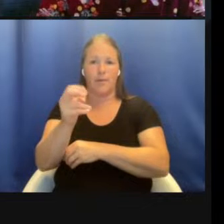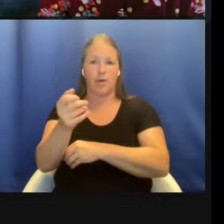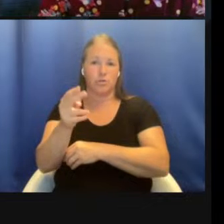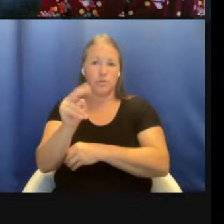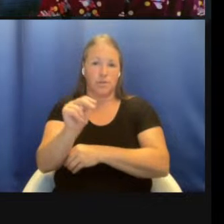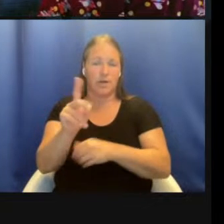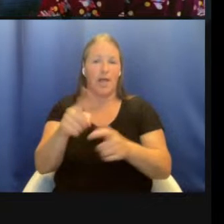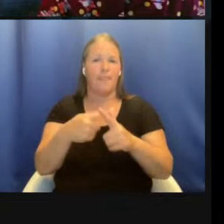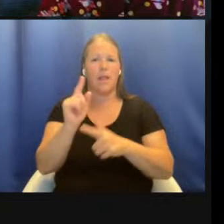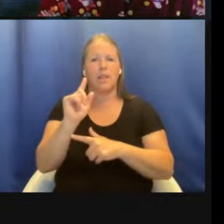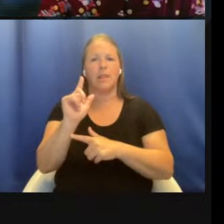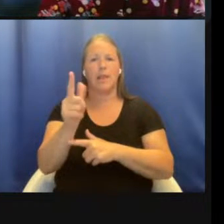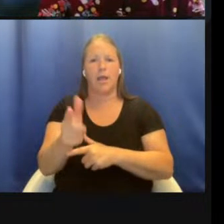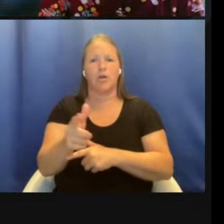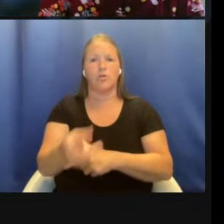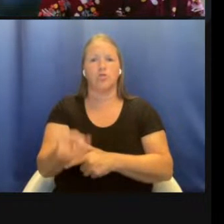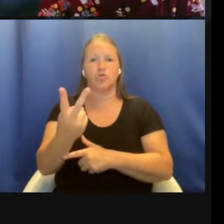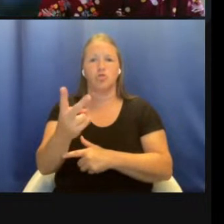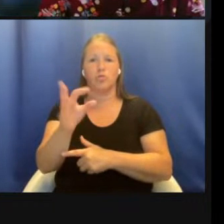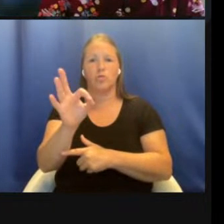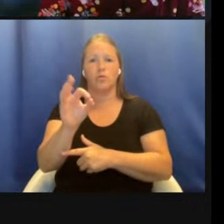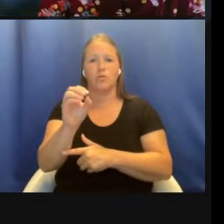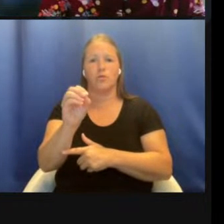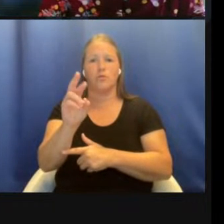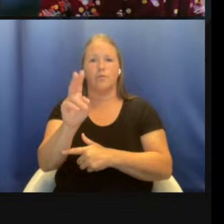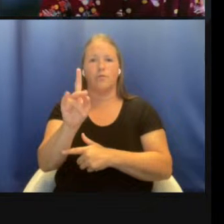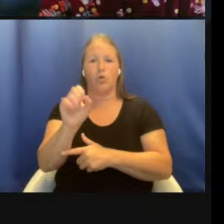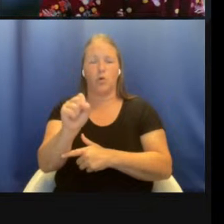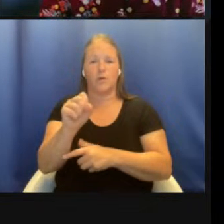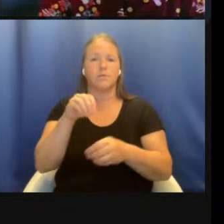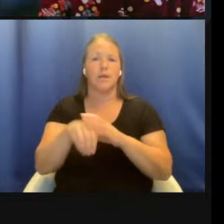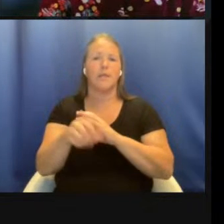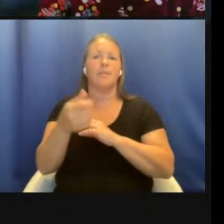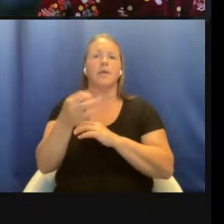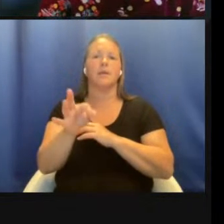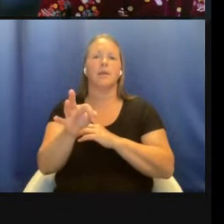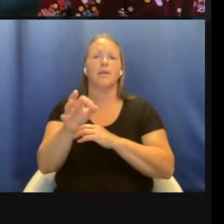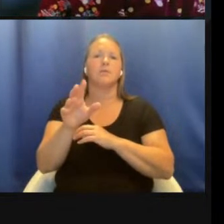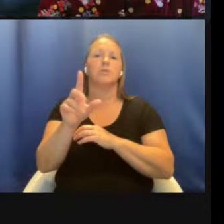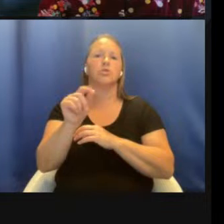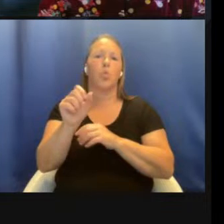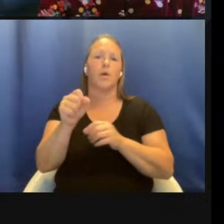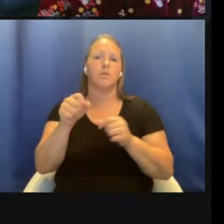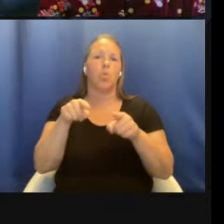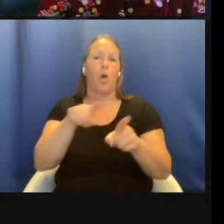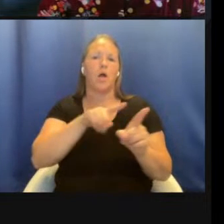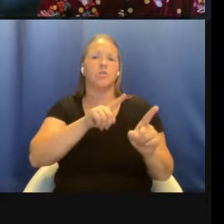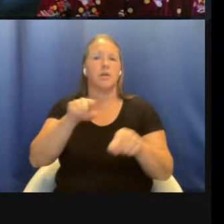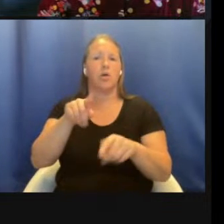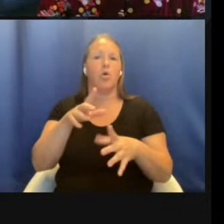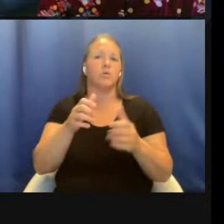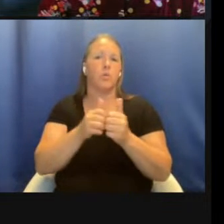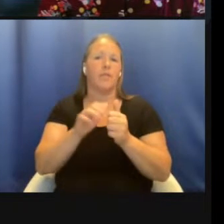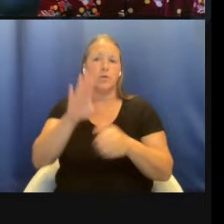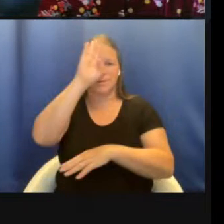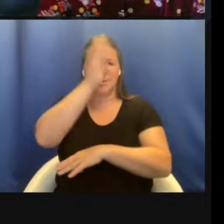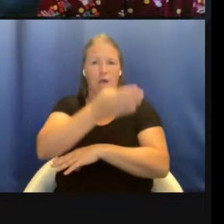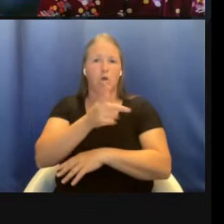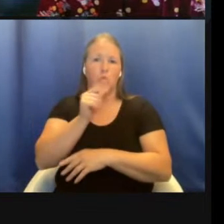there with her son, who is finishing his education. She chooses to be depicted in one of